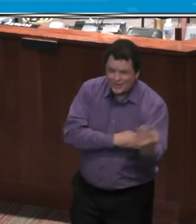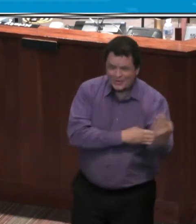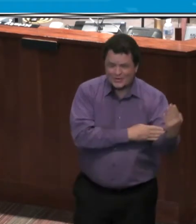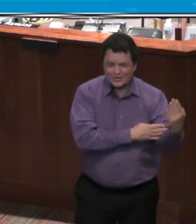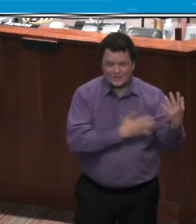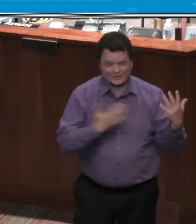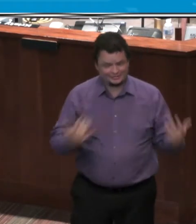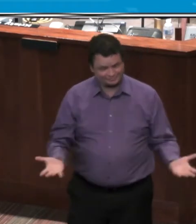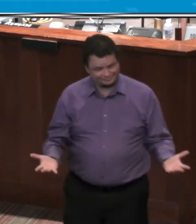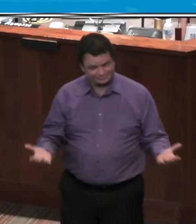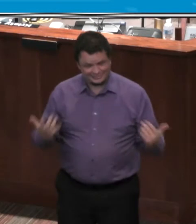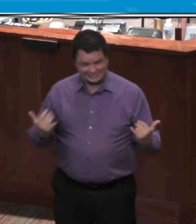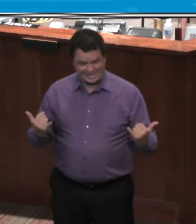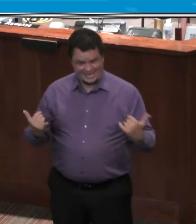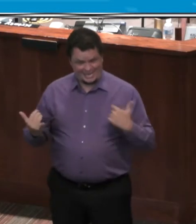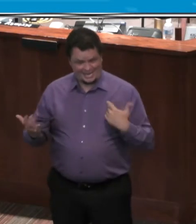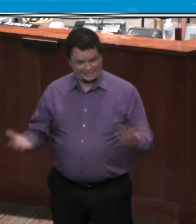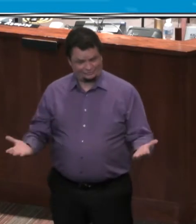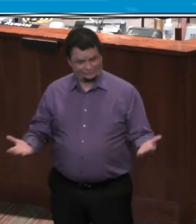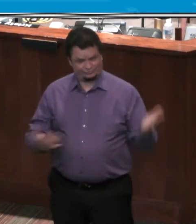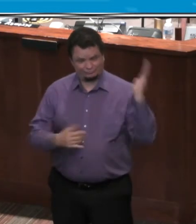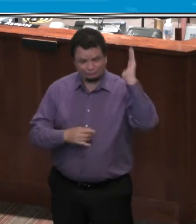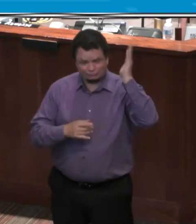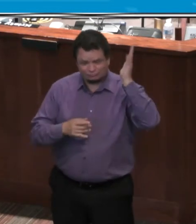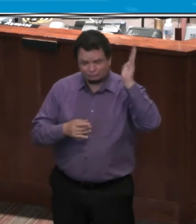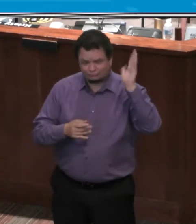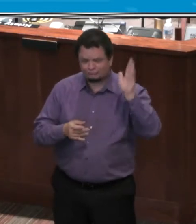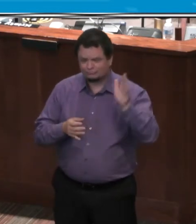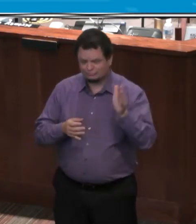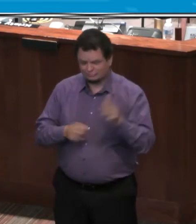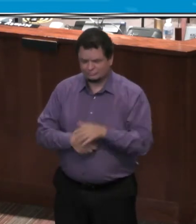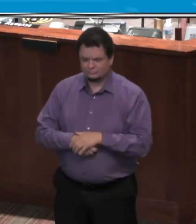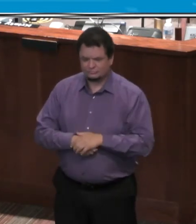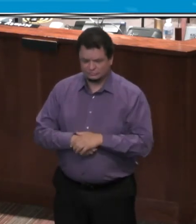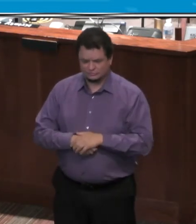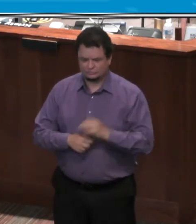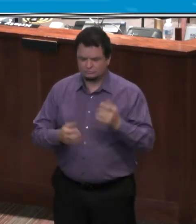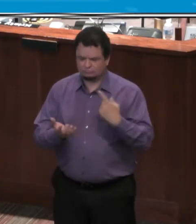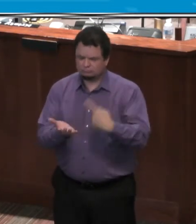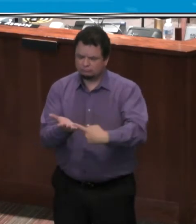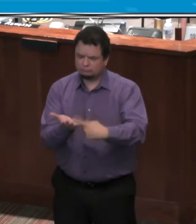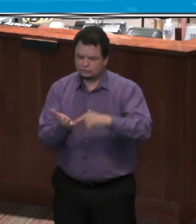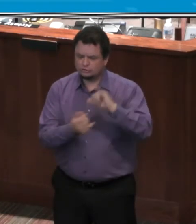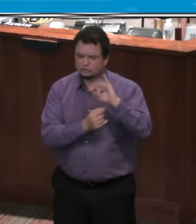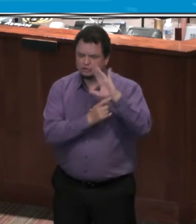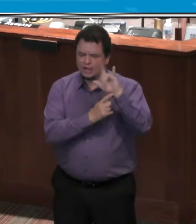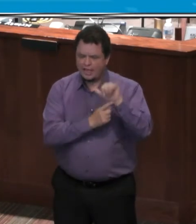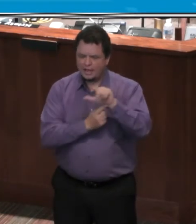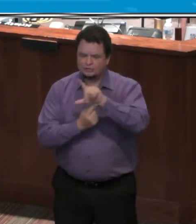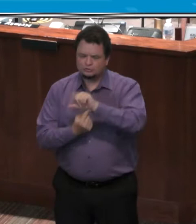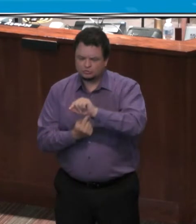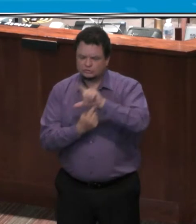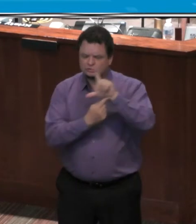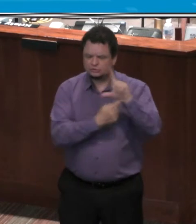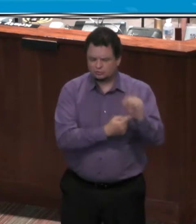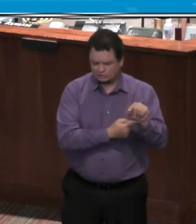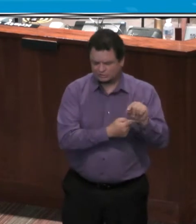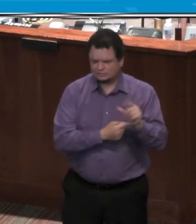your July 2020 financial report. Very similar numbers to last month.